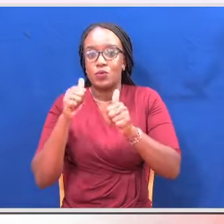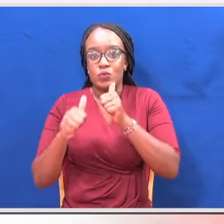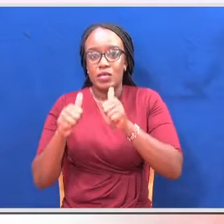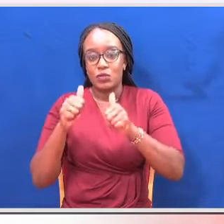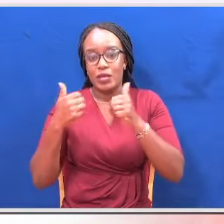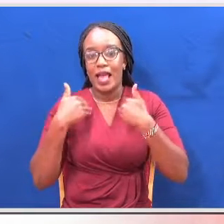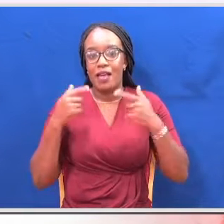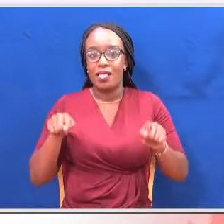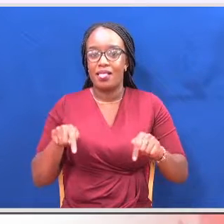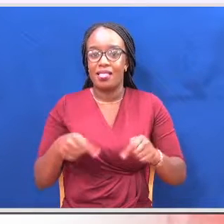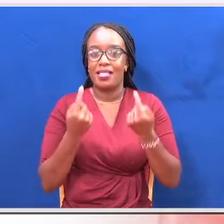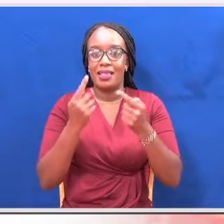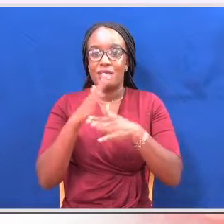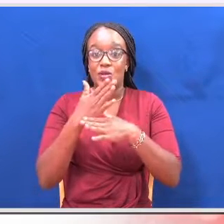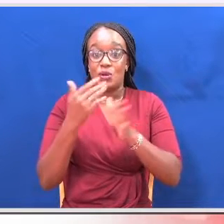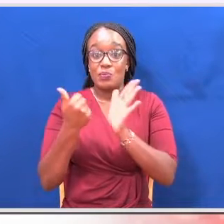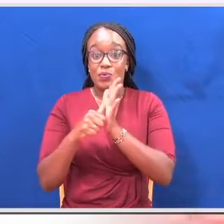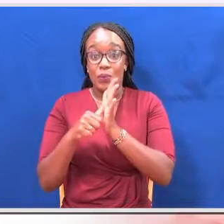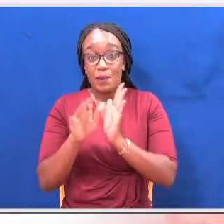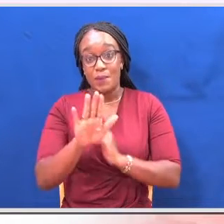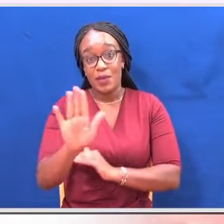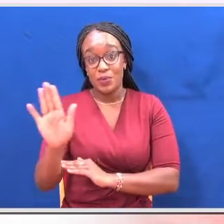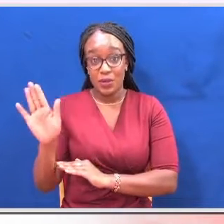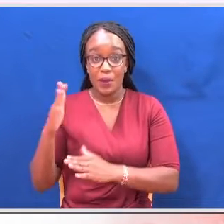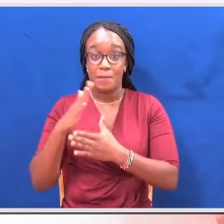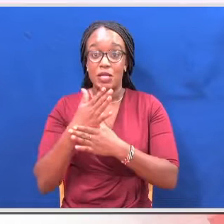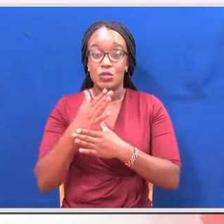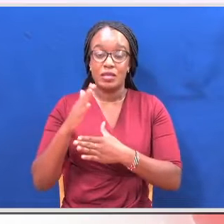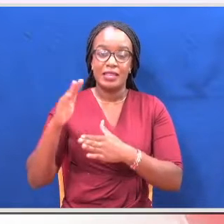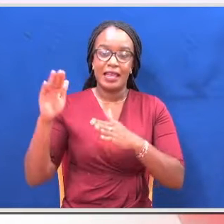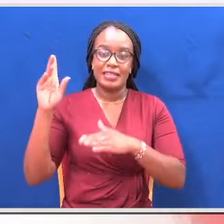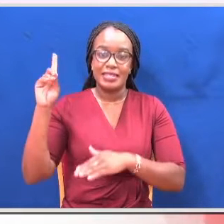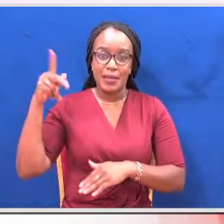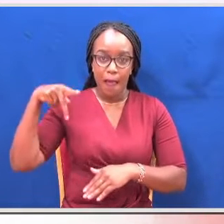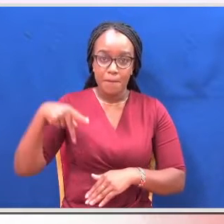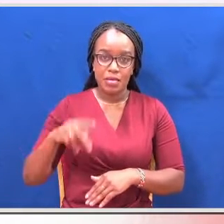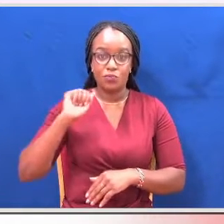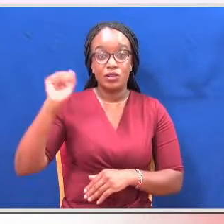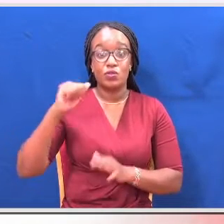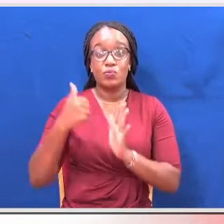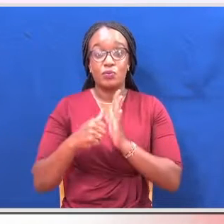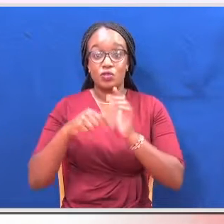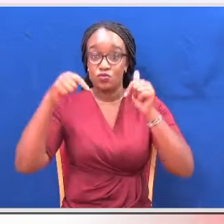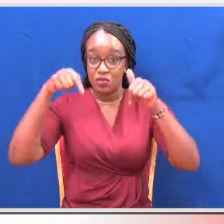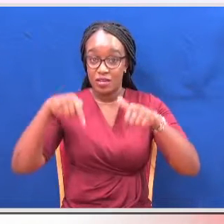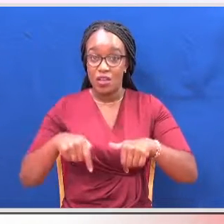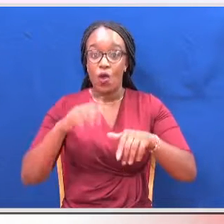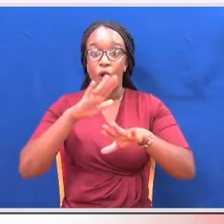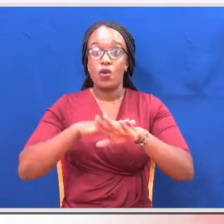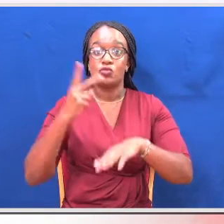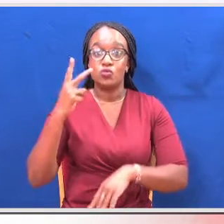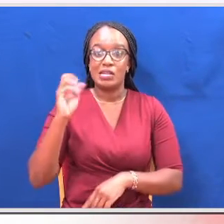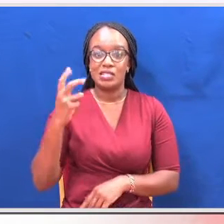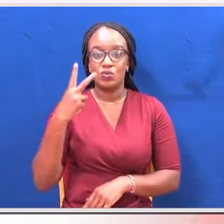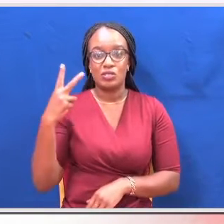rival parties within their home grounds to clip the DP's political influence. Tonight on the 2022 game plan, we take a look